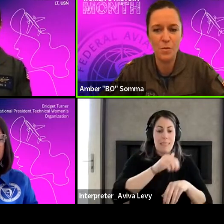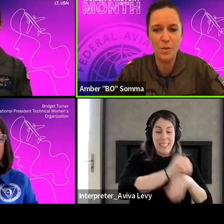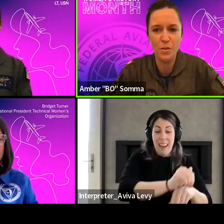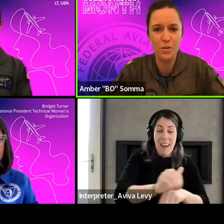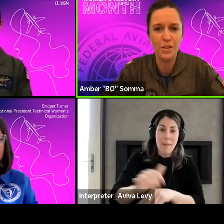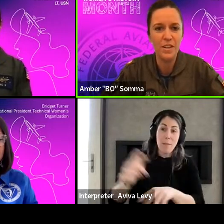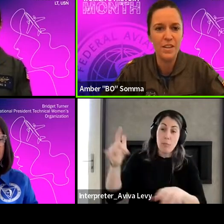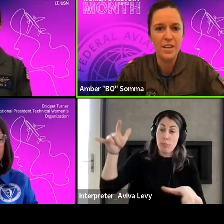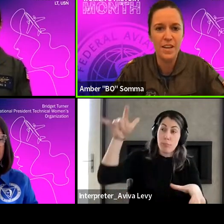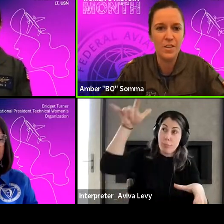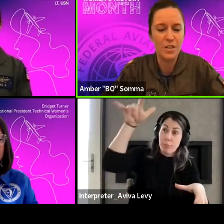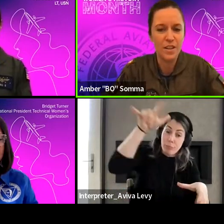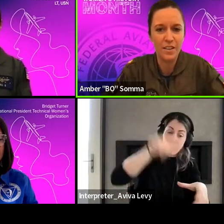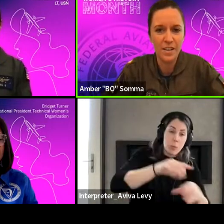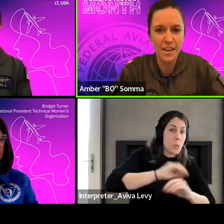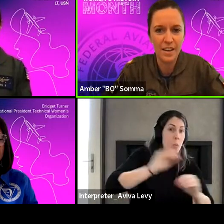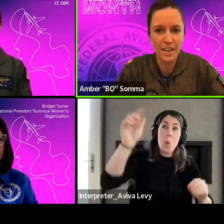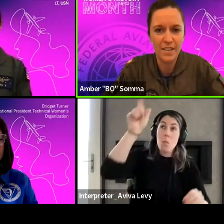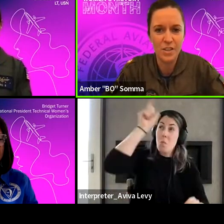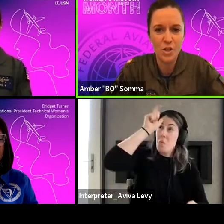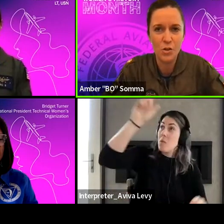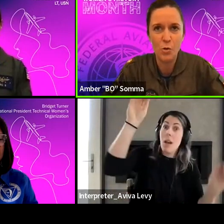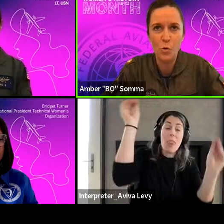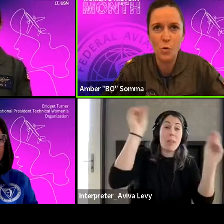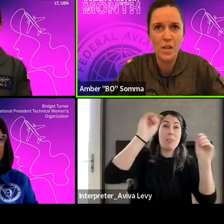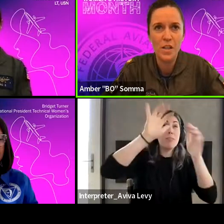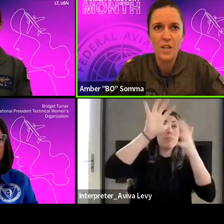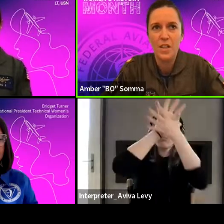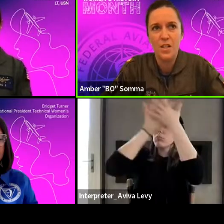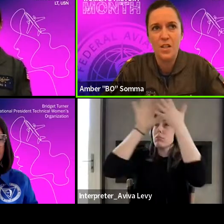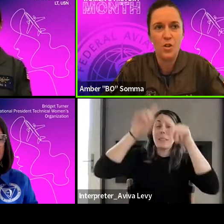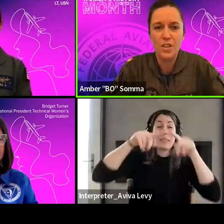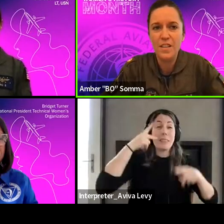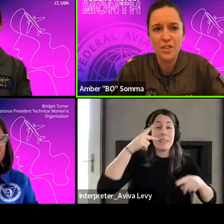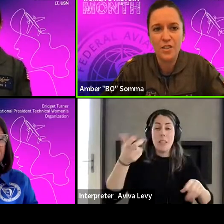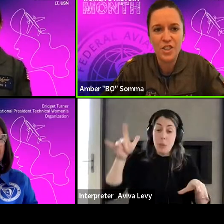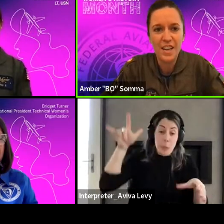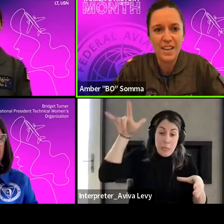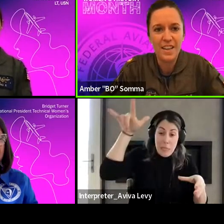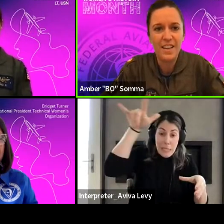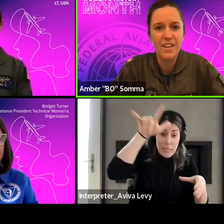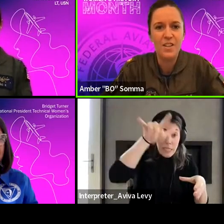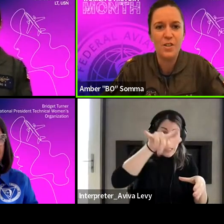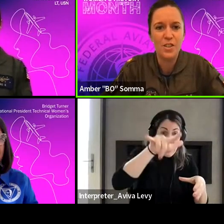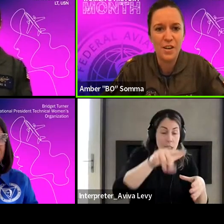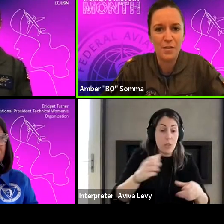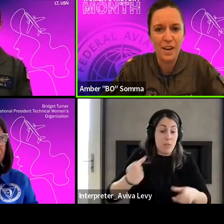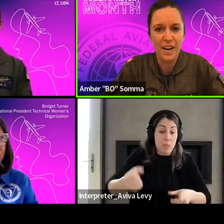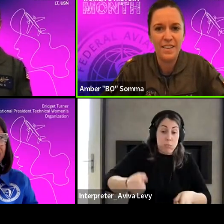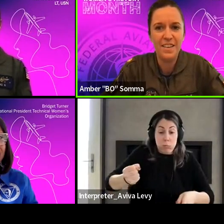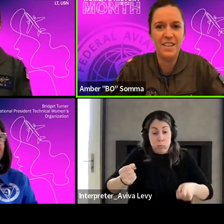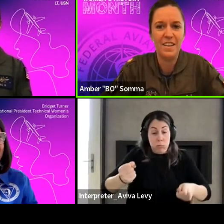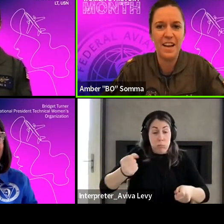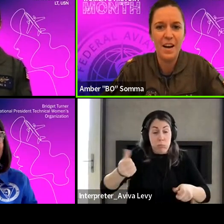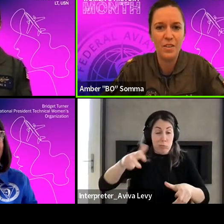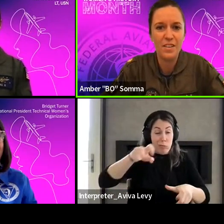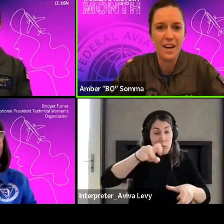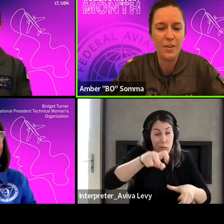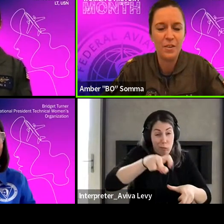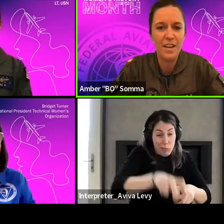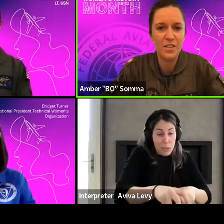there's no moon, and you get on deck and your knees are shaking, you're terrified.